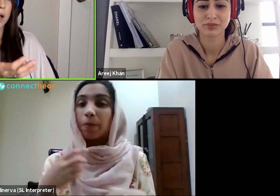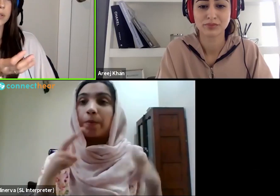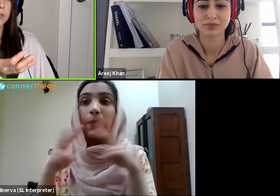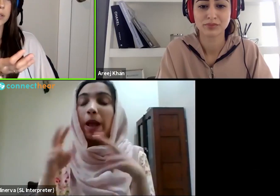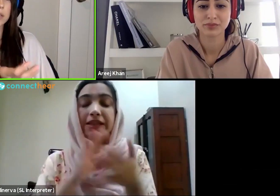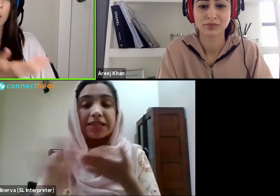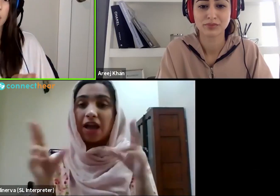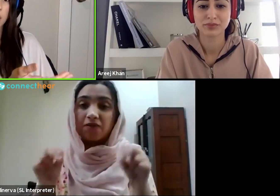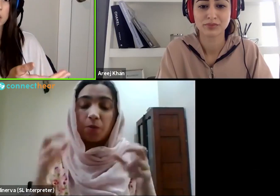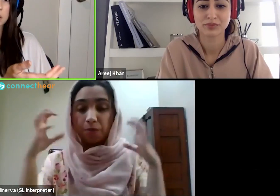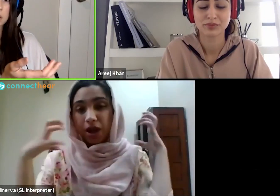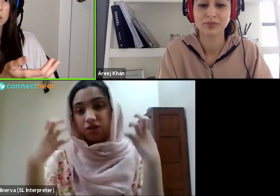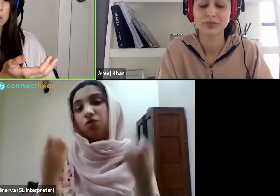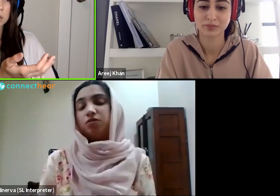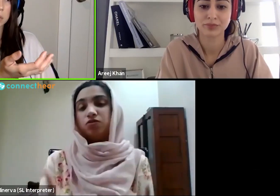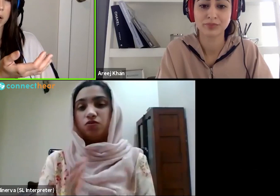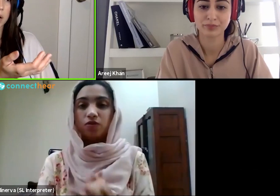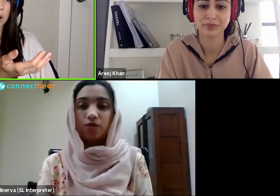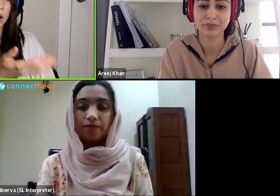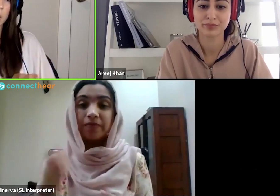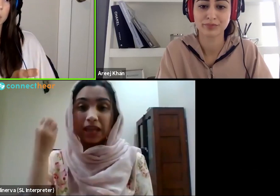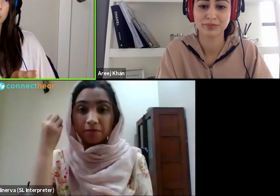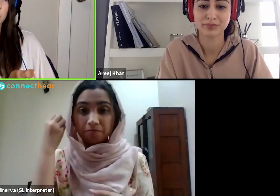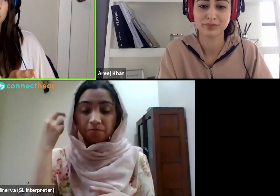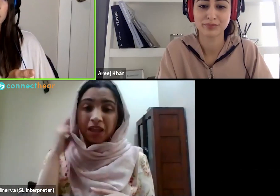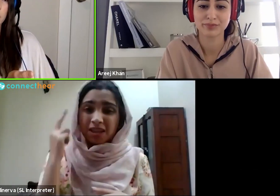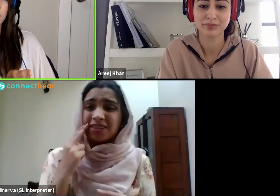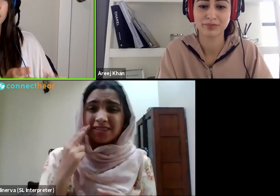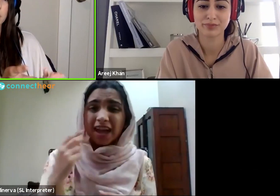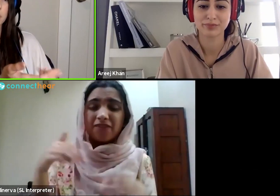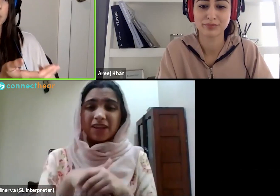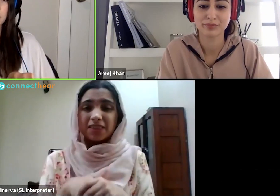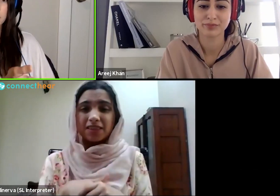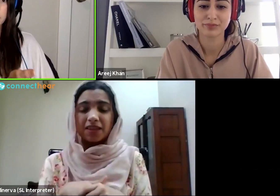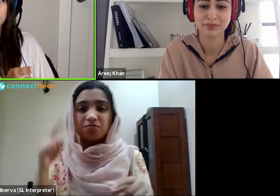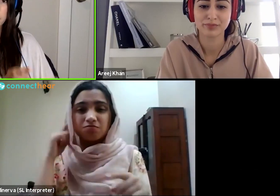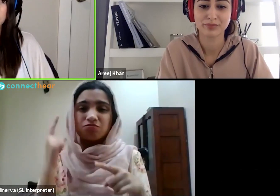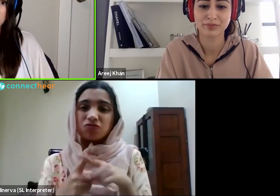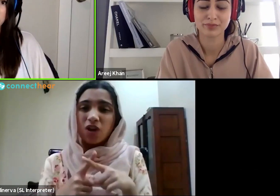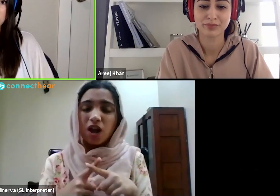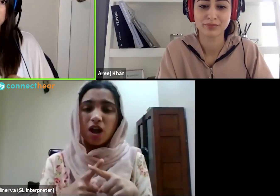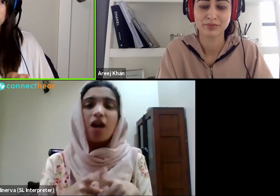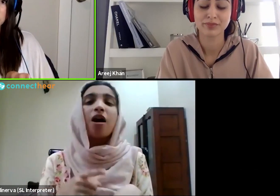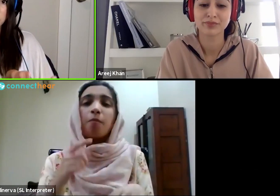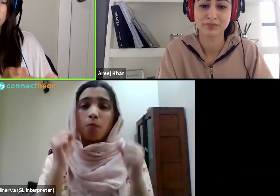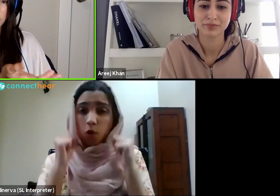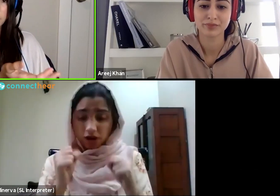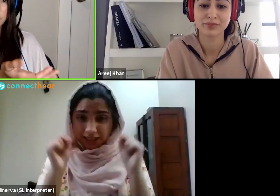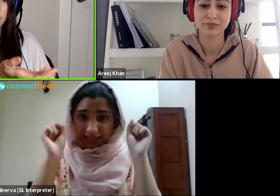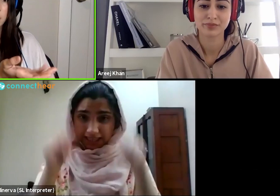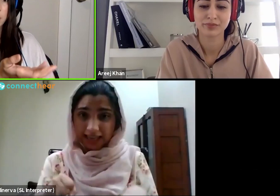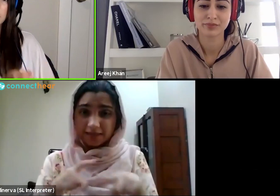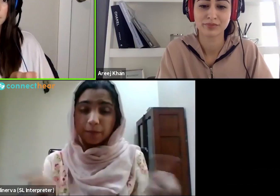hearing loss is hard, but I hope people take away from our conversation, it should not be viewed as a burden